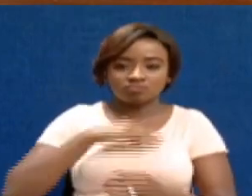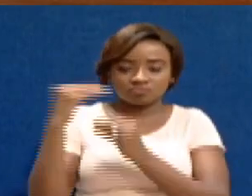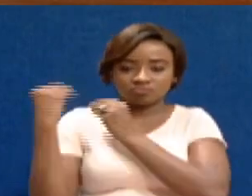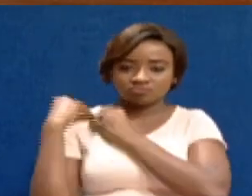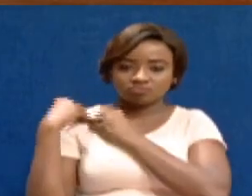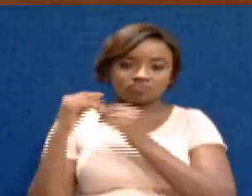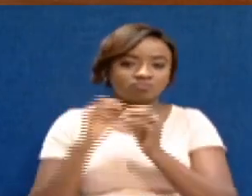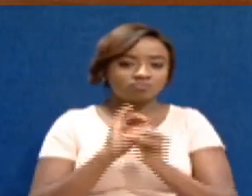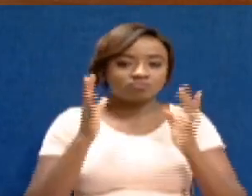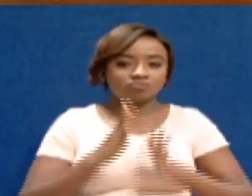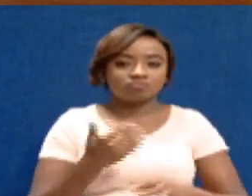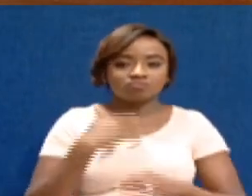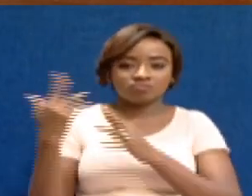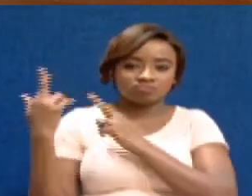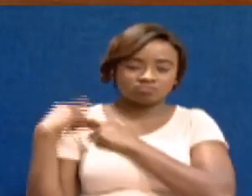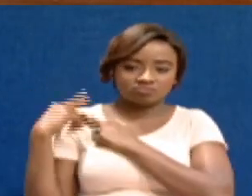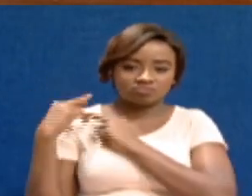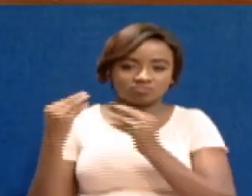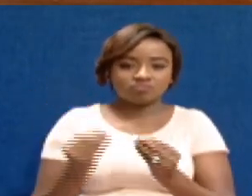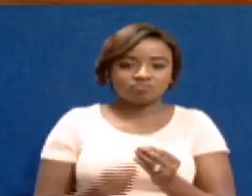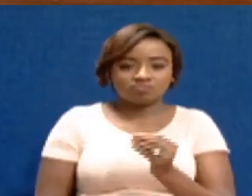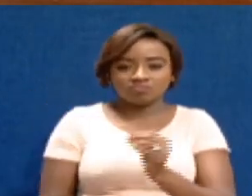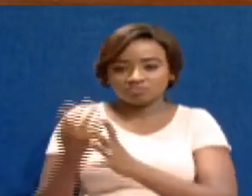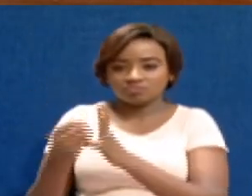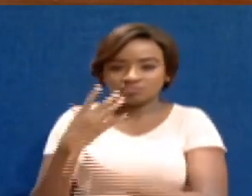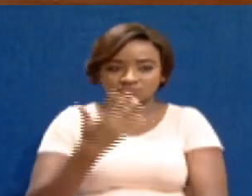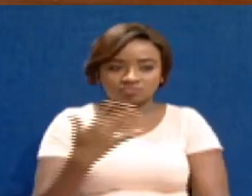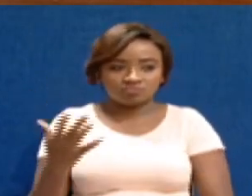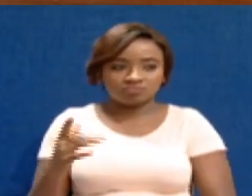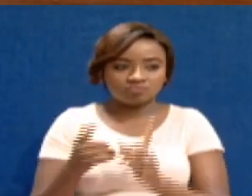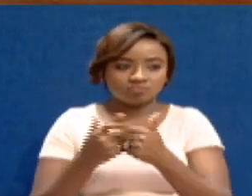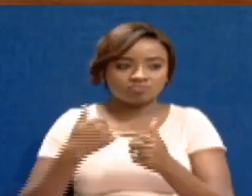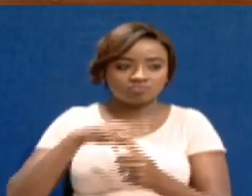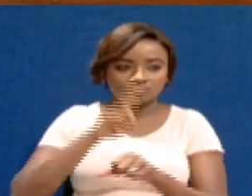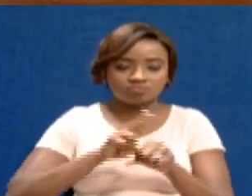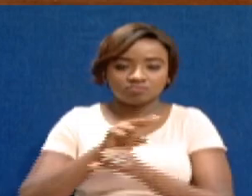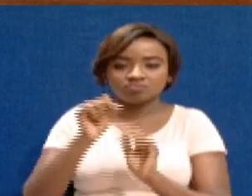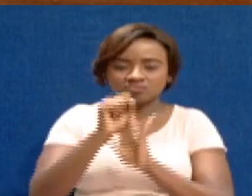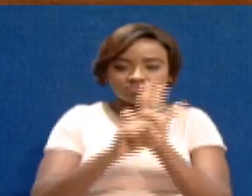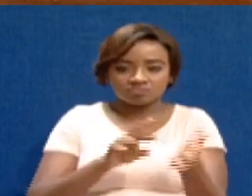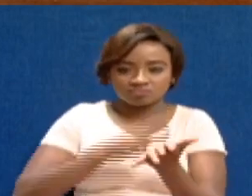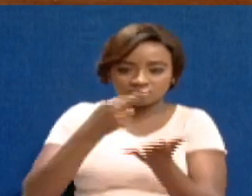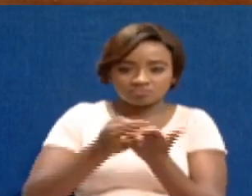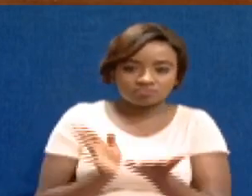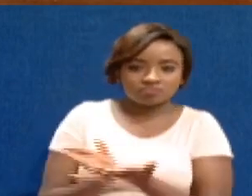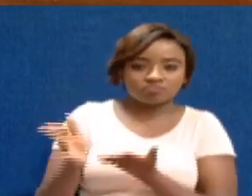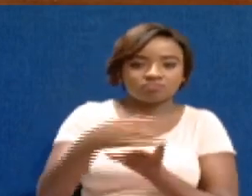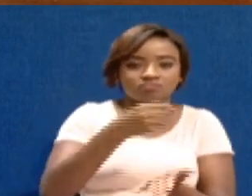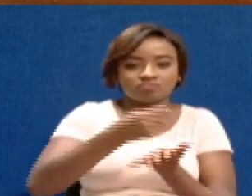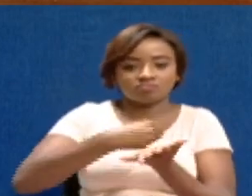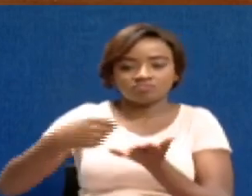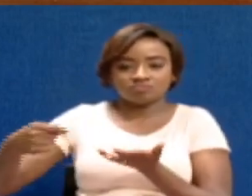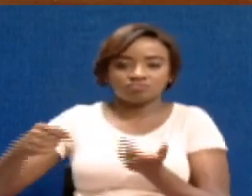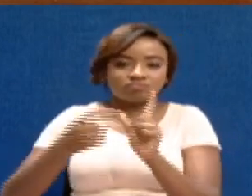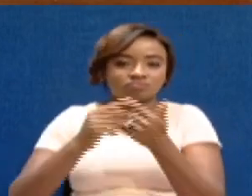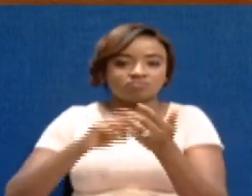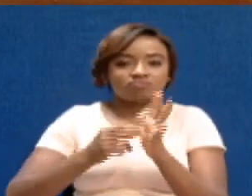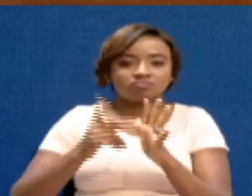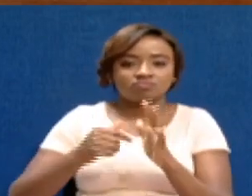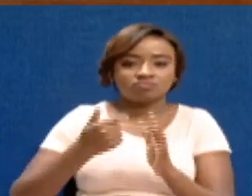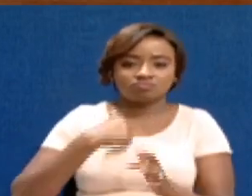target of 1,000, 2,000 signatures that you must collect. State resources were used to collect signatures. So